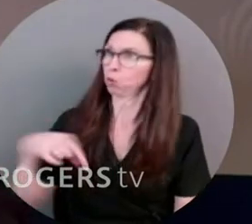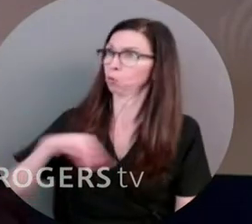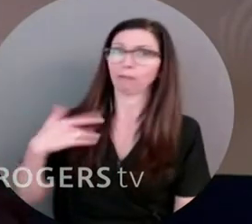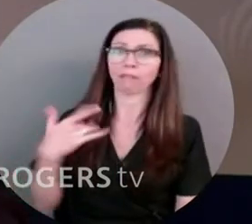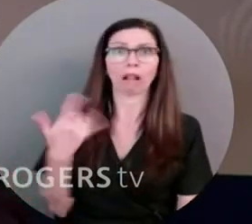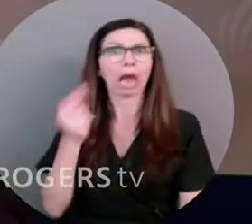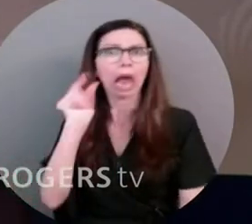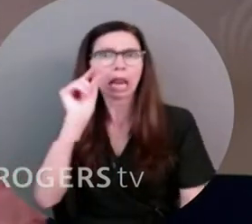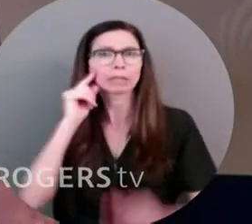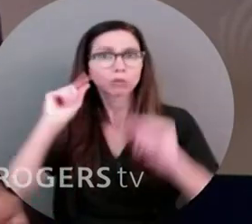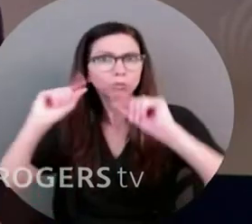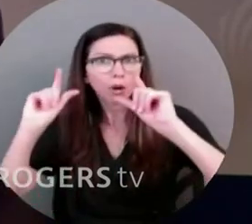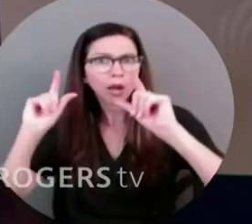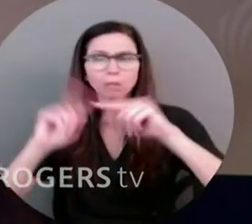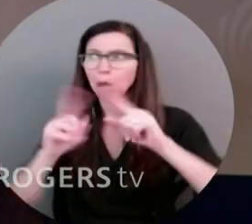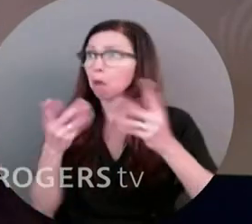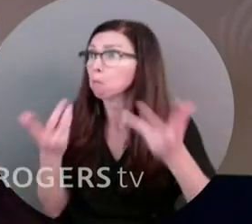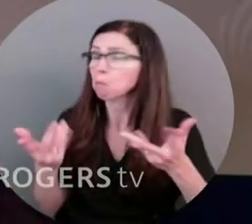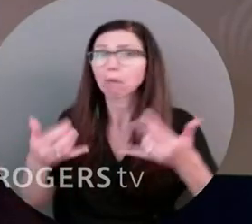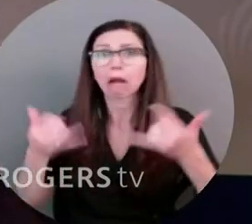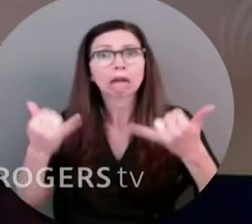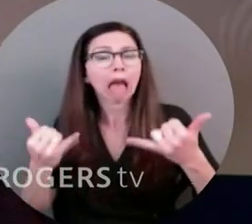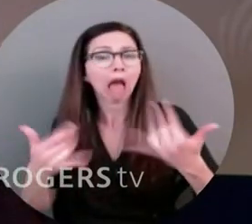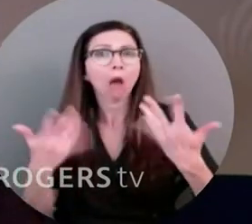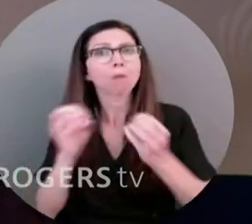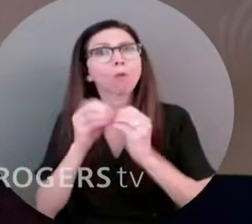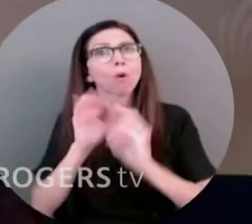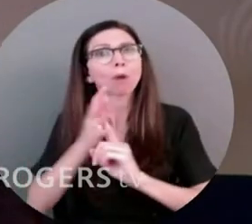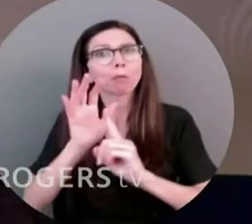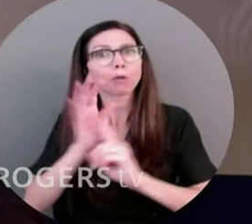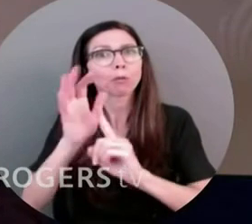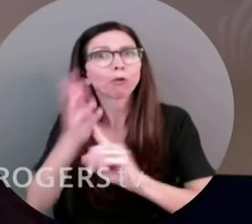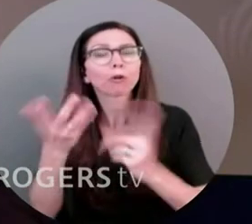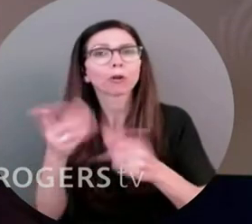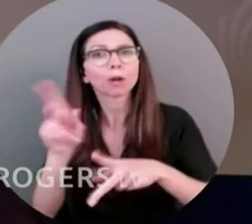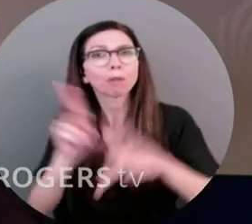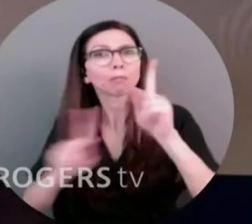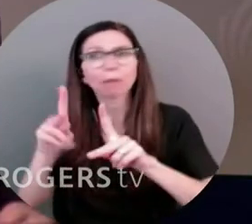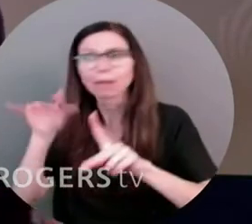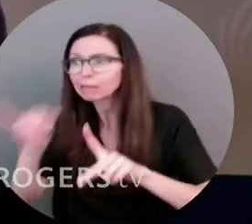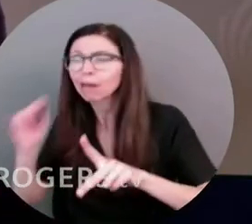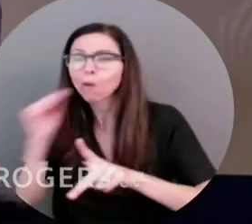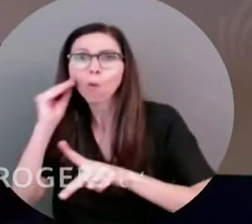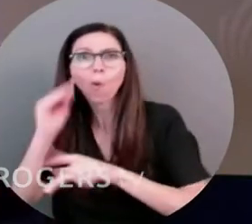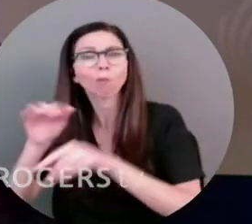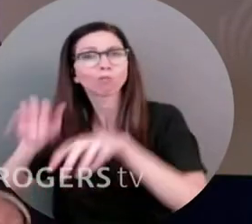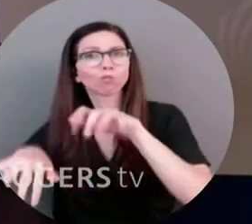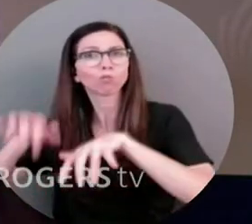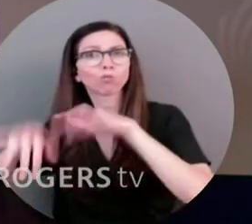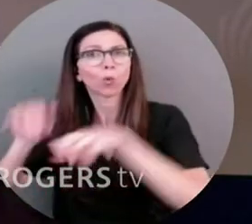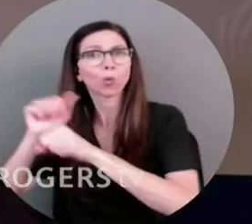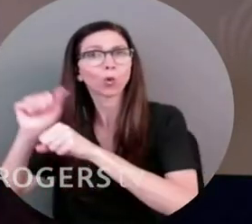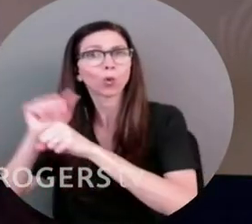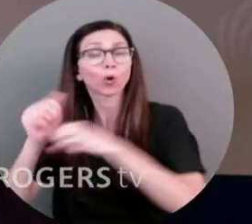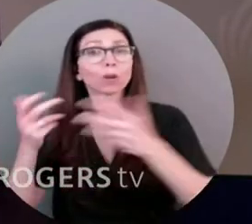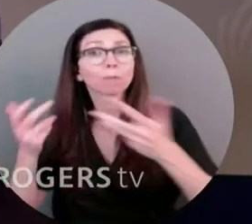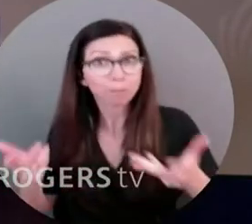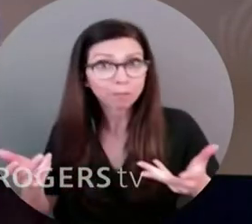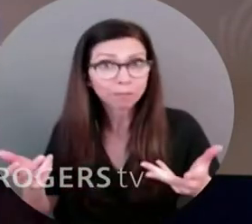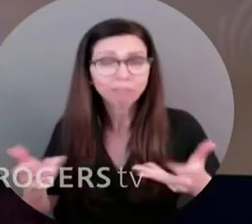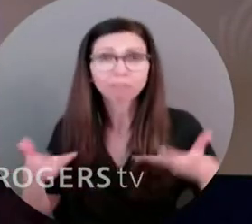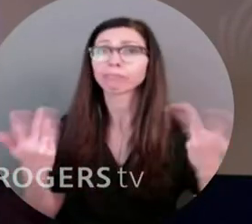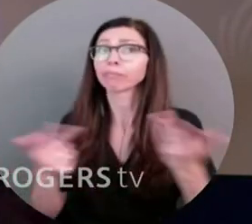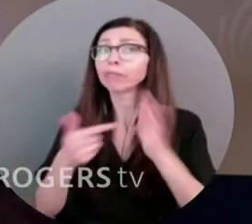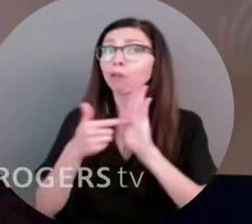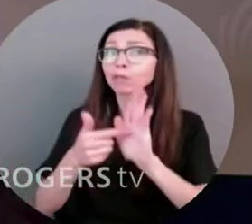And you know, there's pluses and minuses to that. I'm not as pessimistic in terms of we're going to see all this the downtown